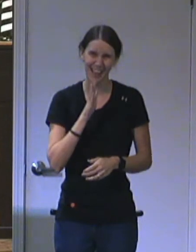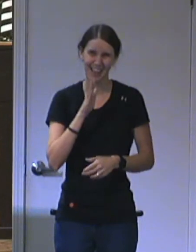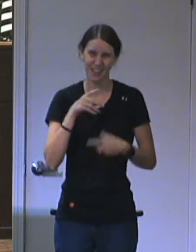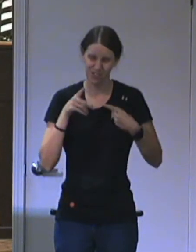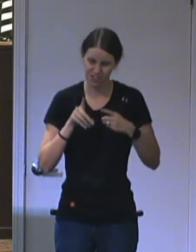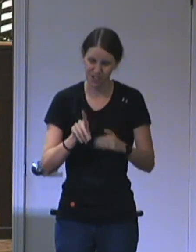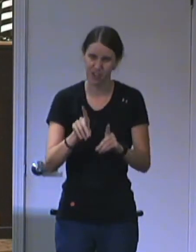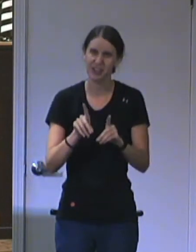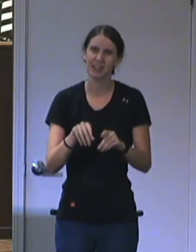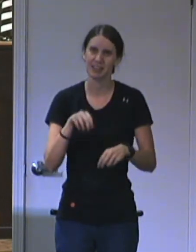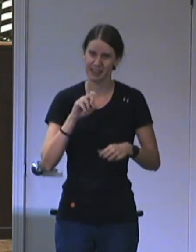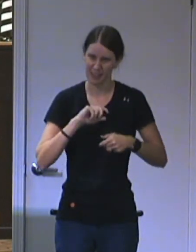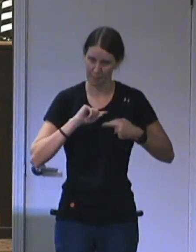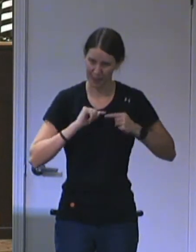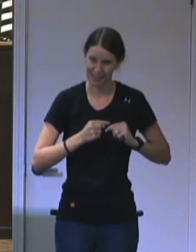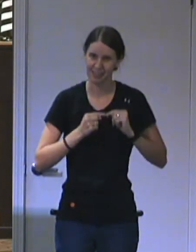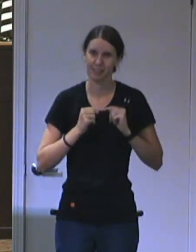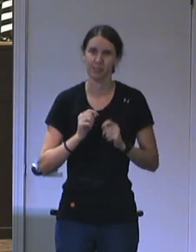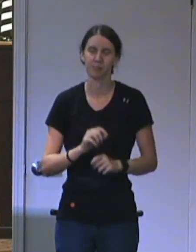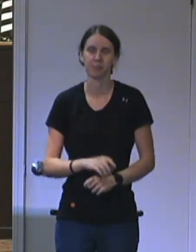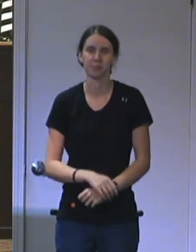in the midst of all of it.